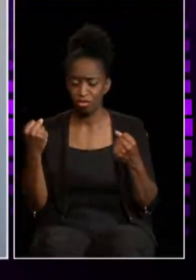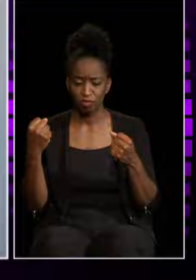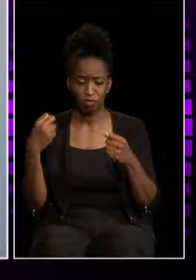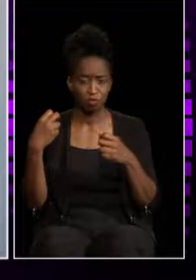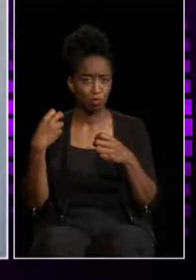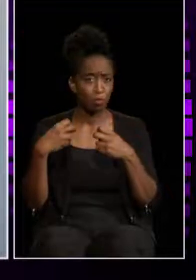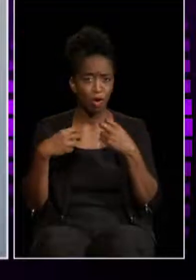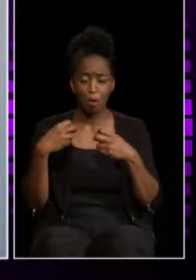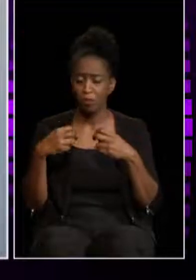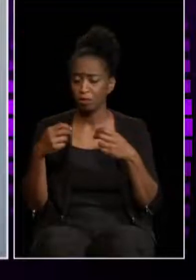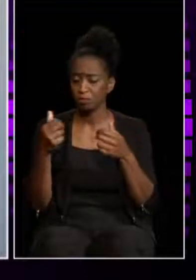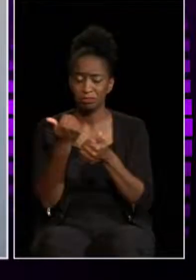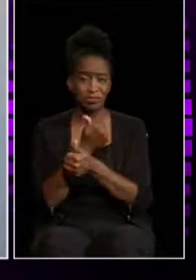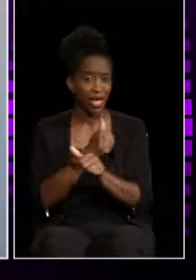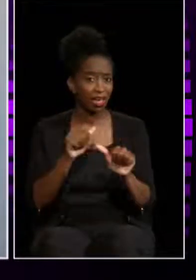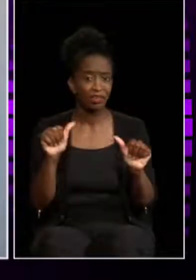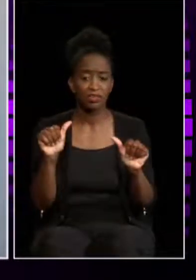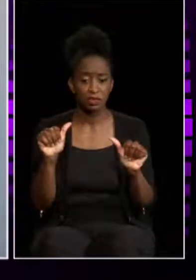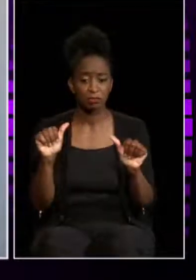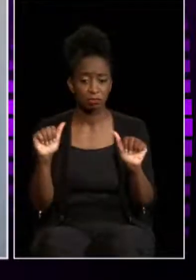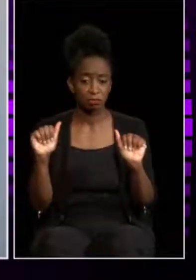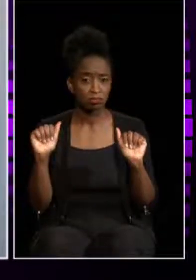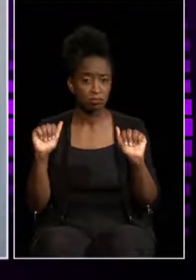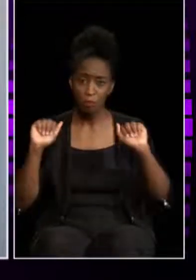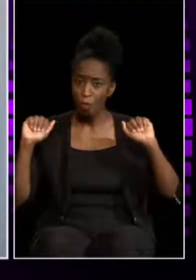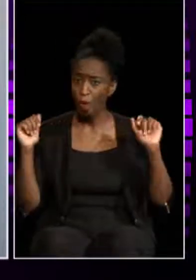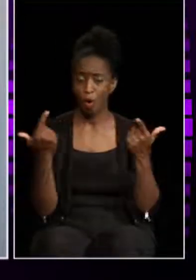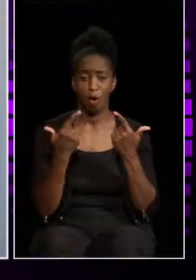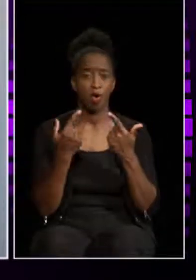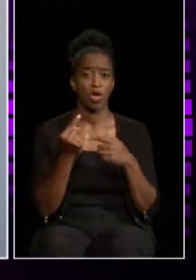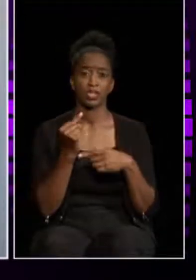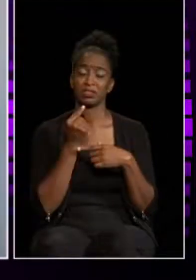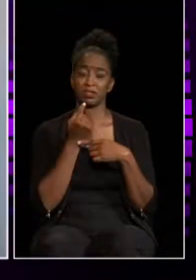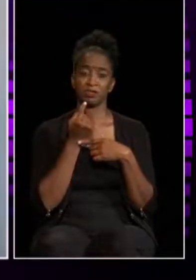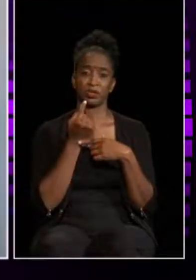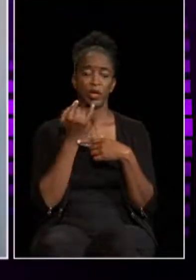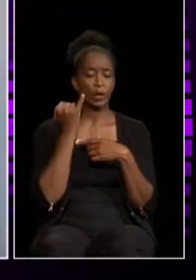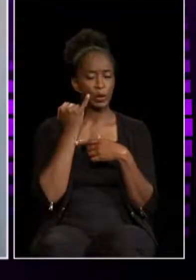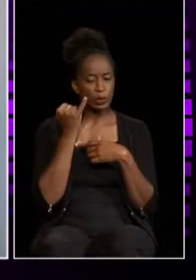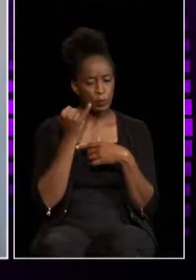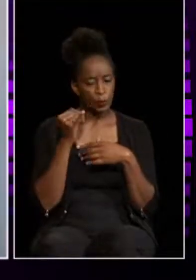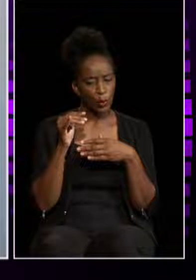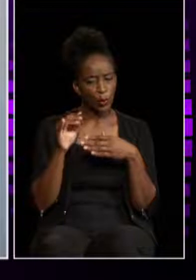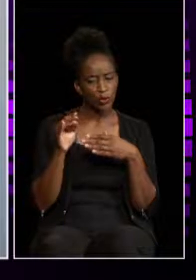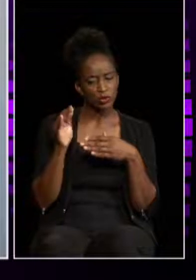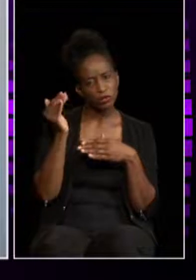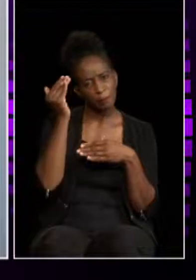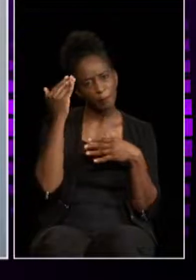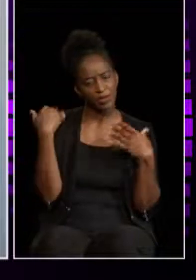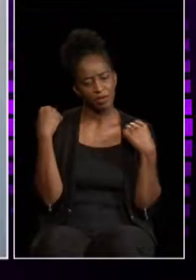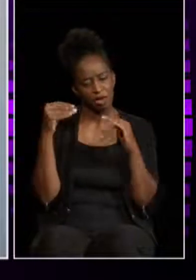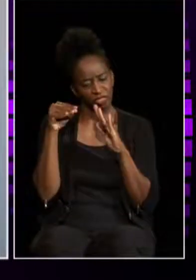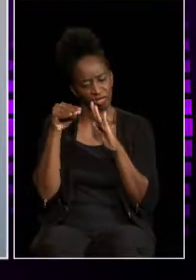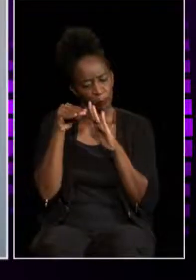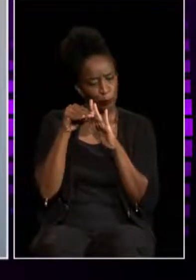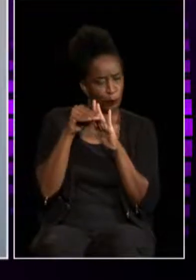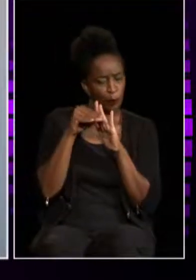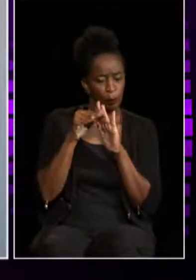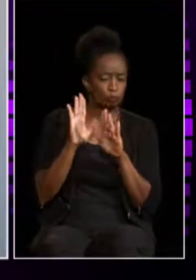a smaller level, before you know it, it has mushroomed out of control, and it really becomes an issue